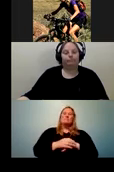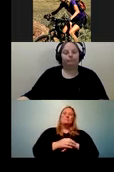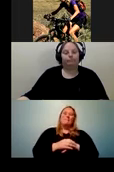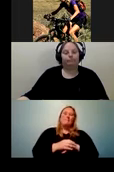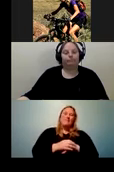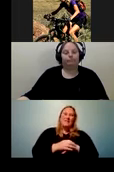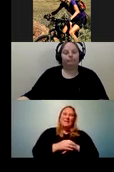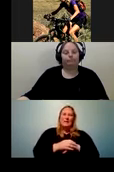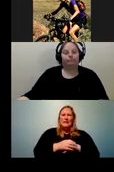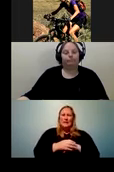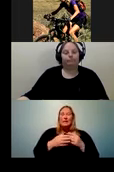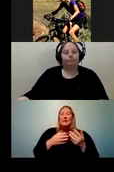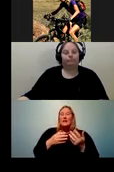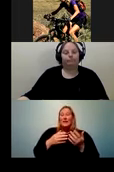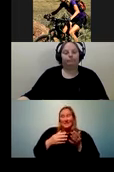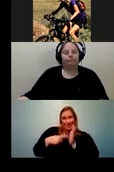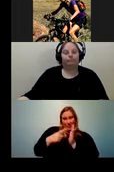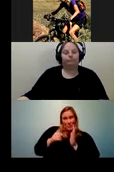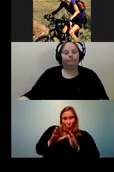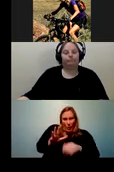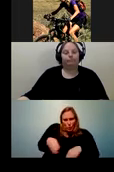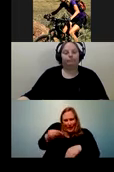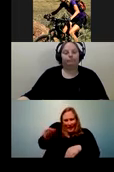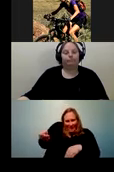to give our consumers money, to want to give them money.